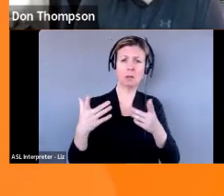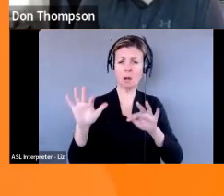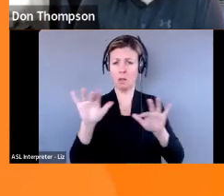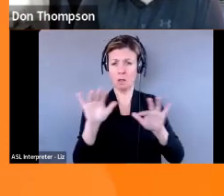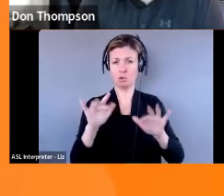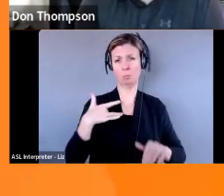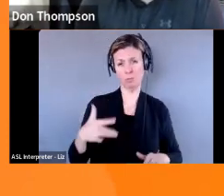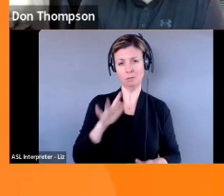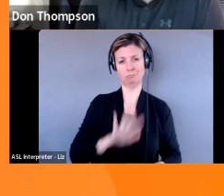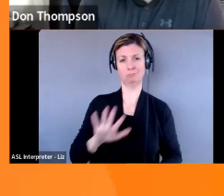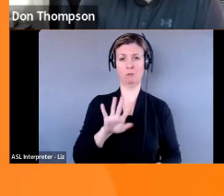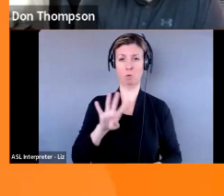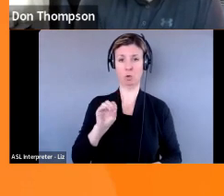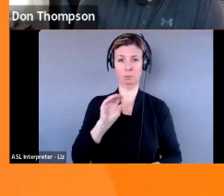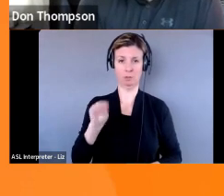Okay.